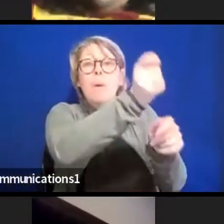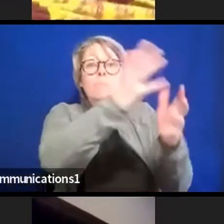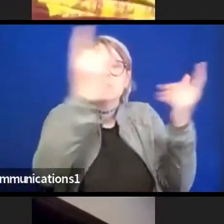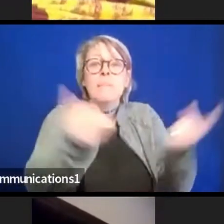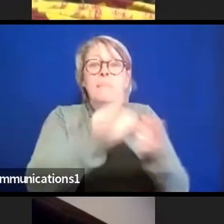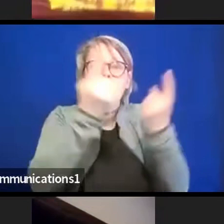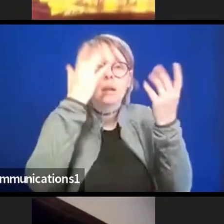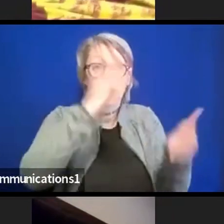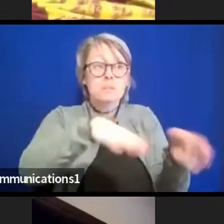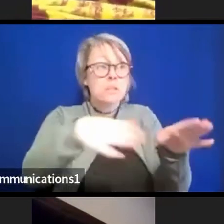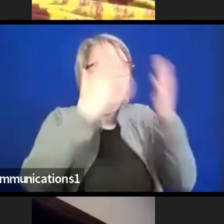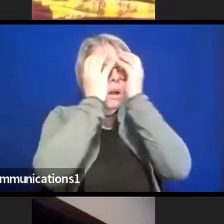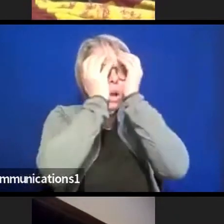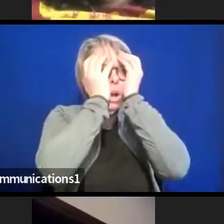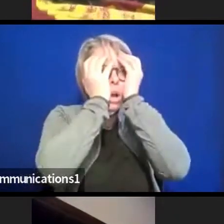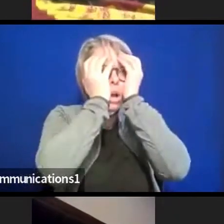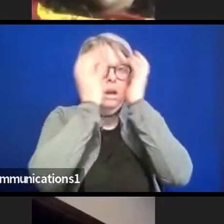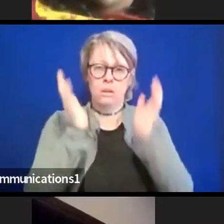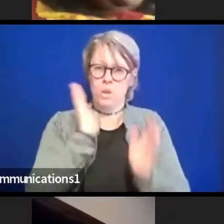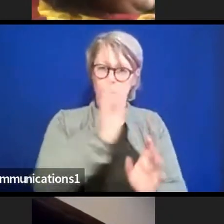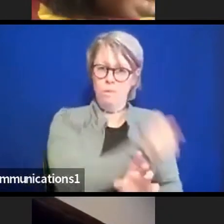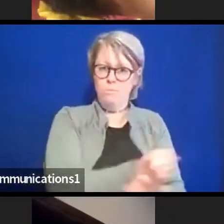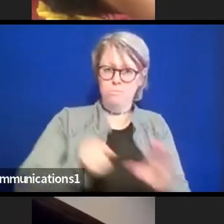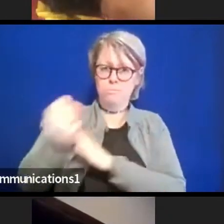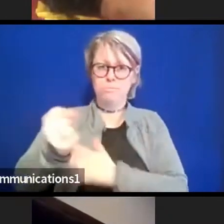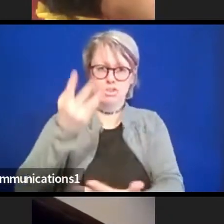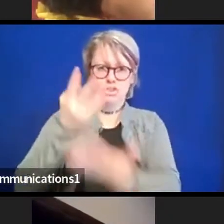died, you're not going to go to jail for murder.